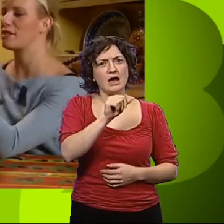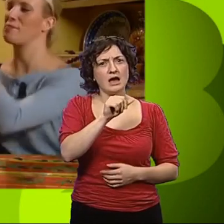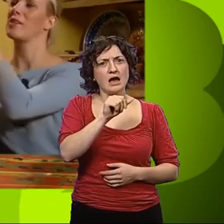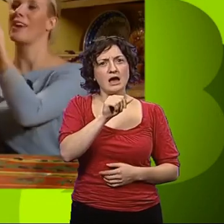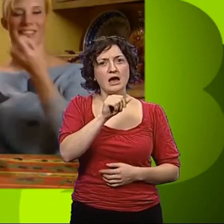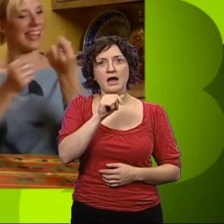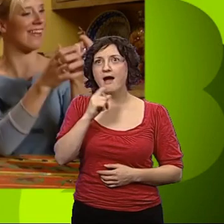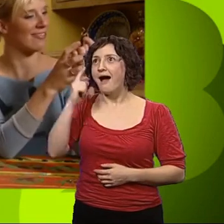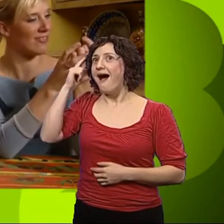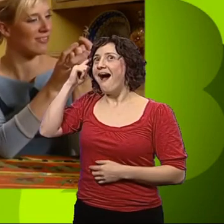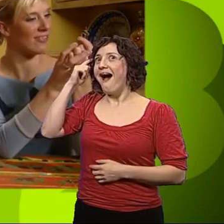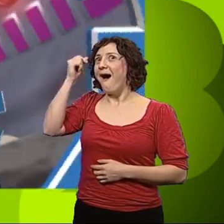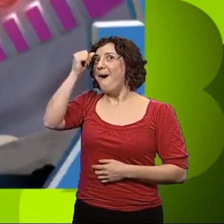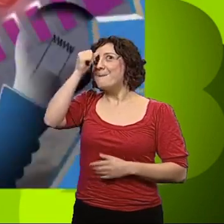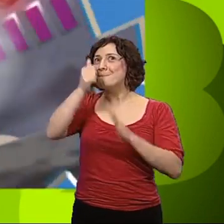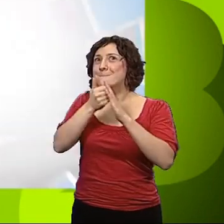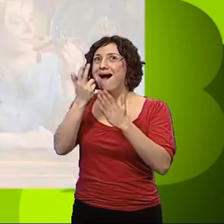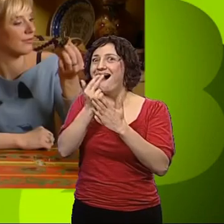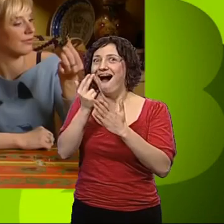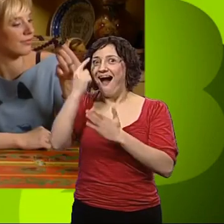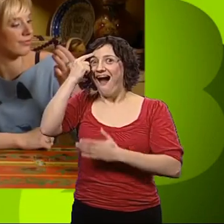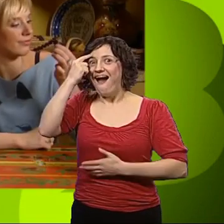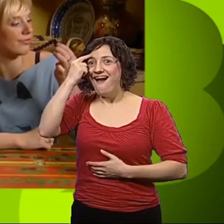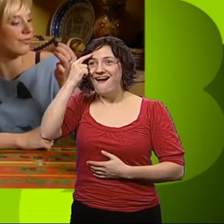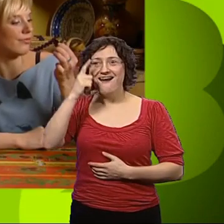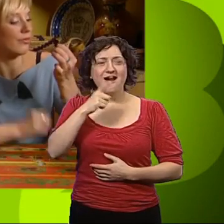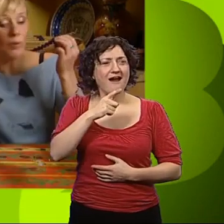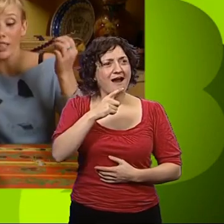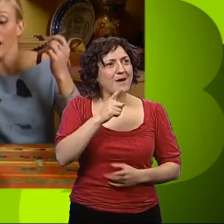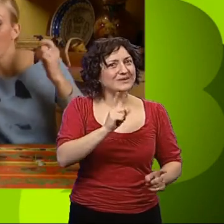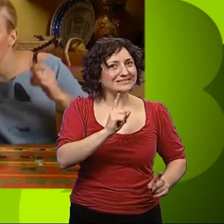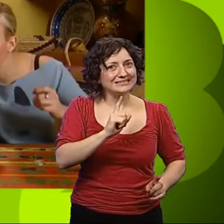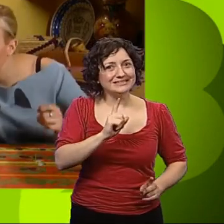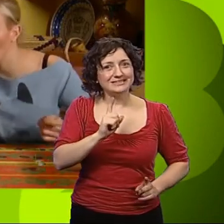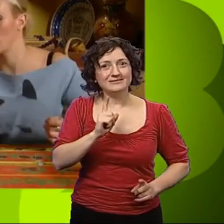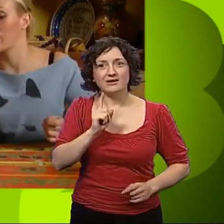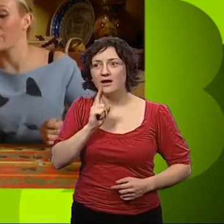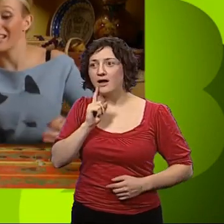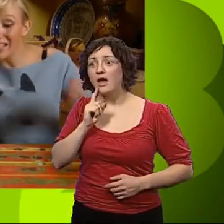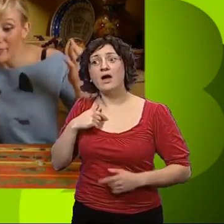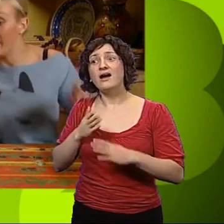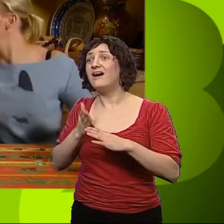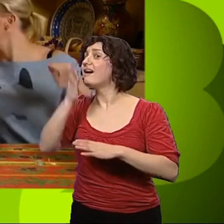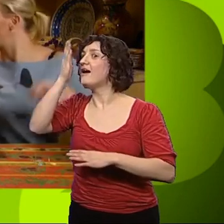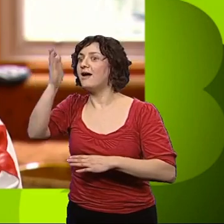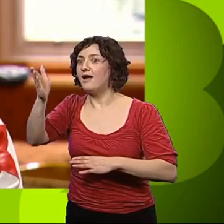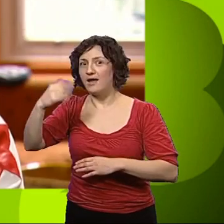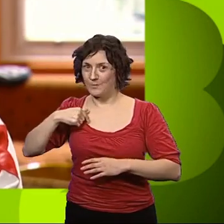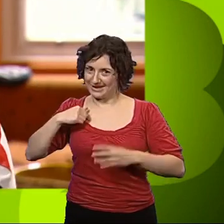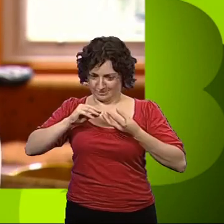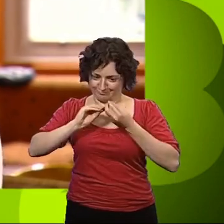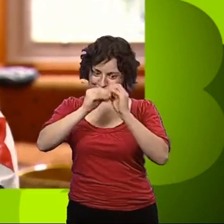That's given me a smart idea. So what's the idea, Kirst? Well, if we're not going to go to a gallery, let's make our own